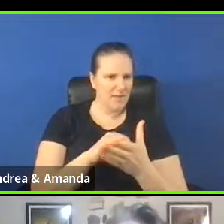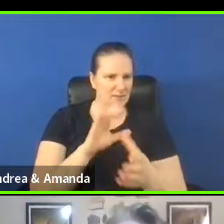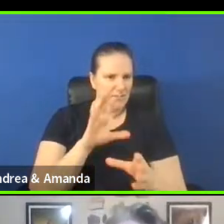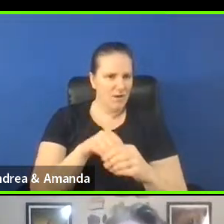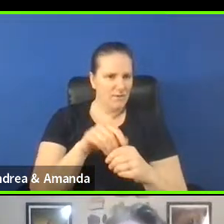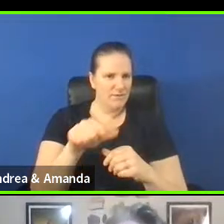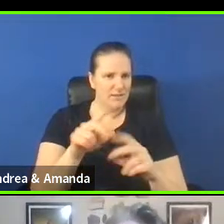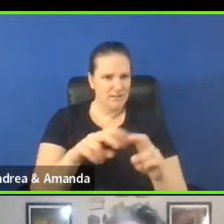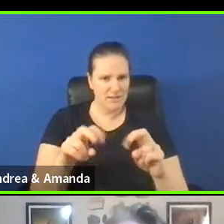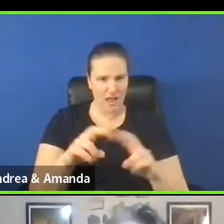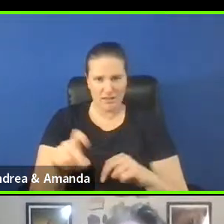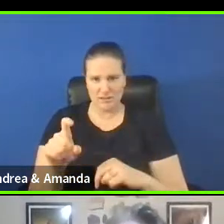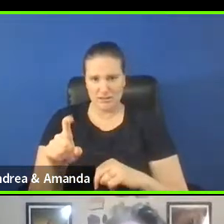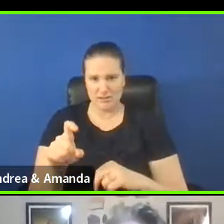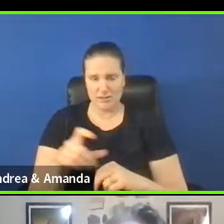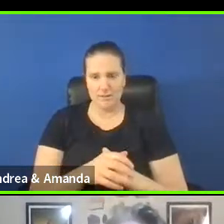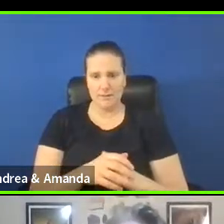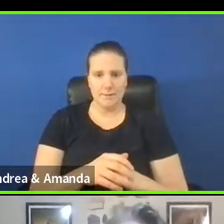this analysis.